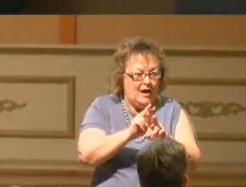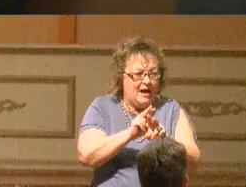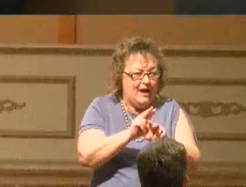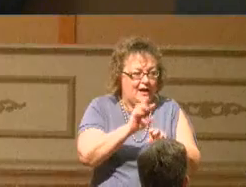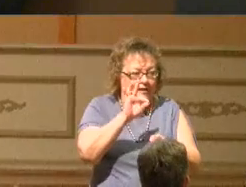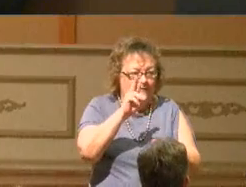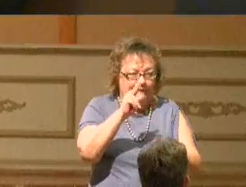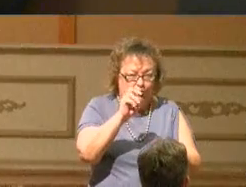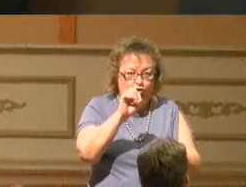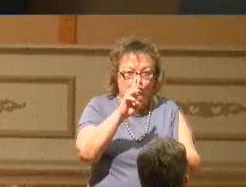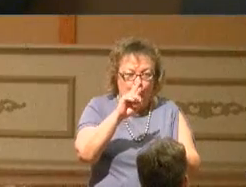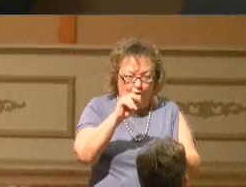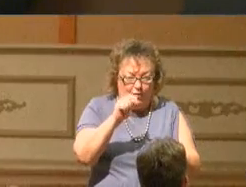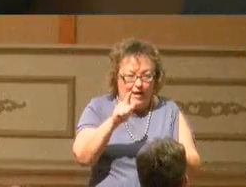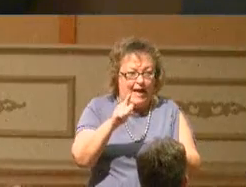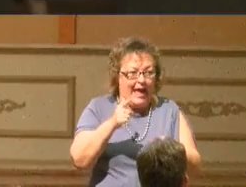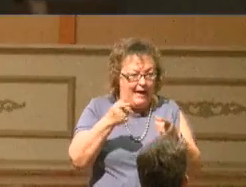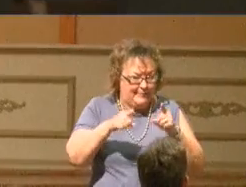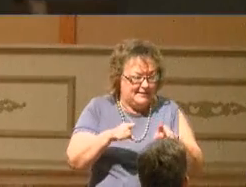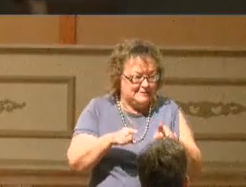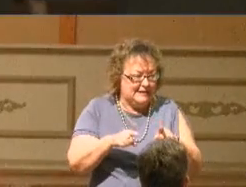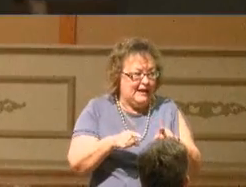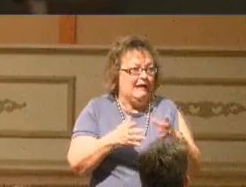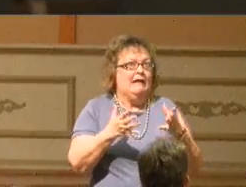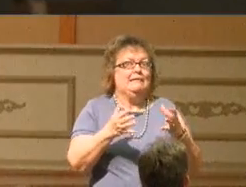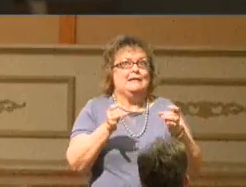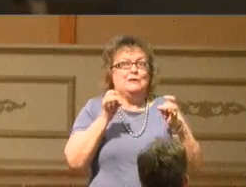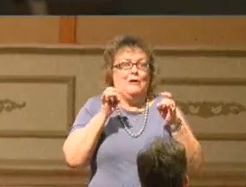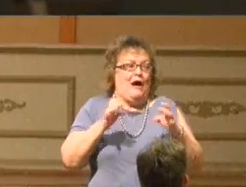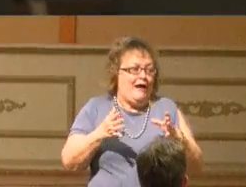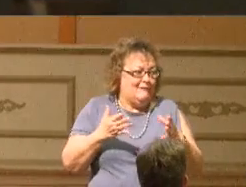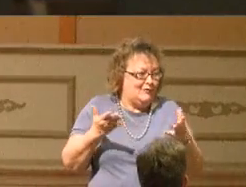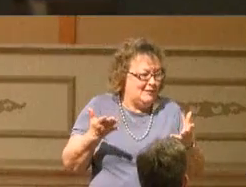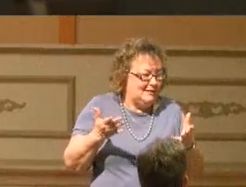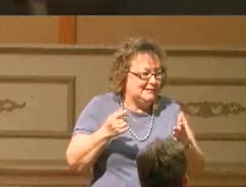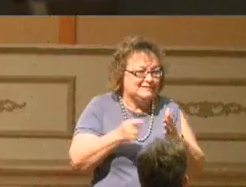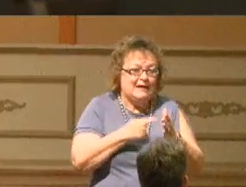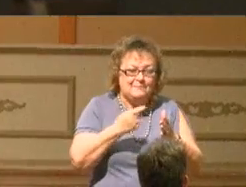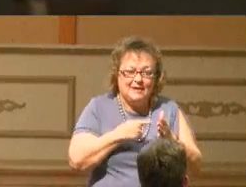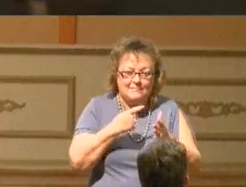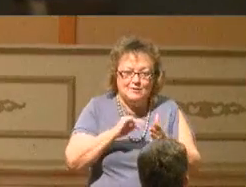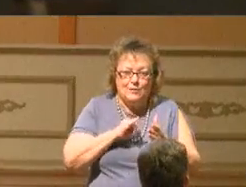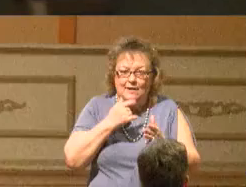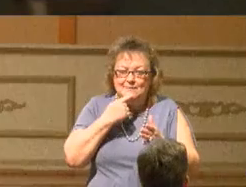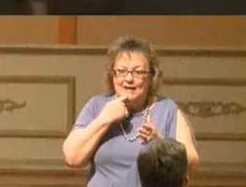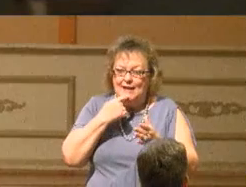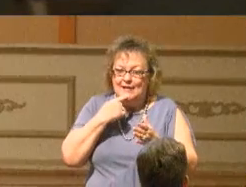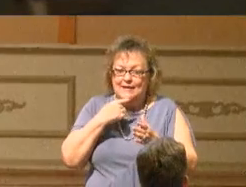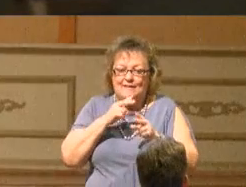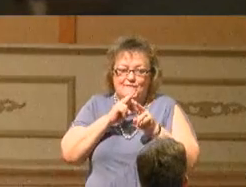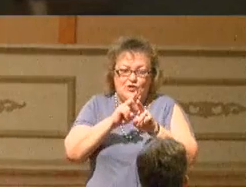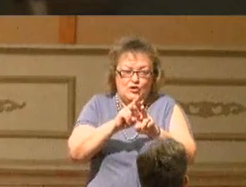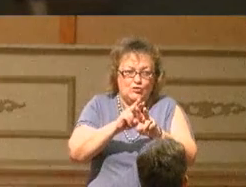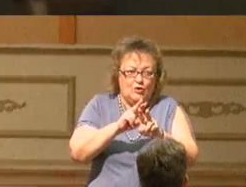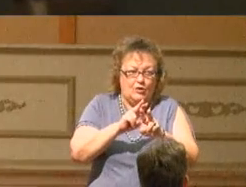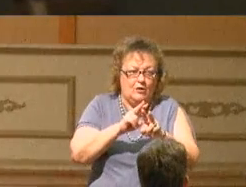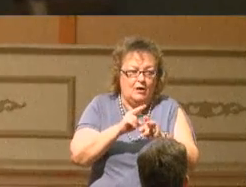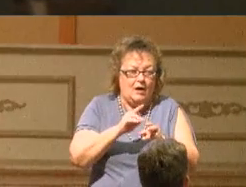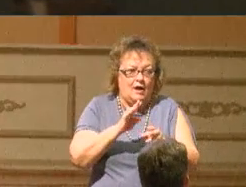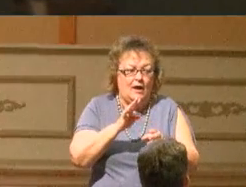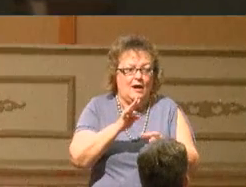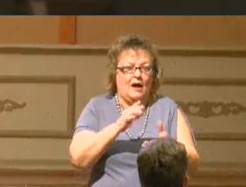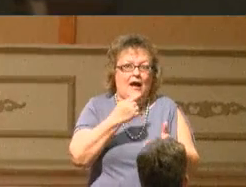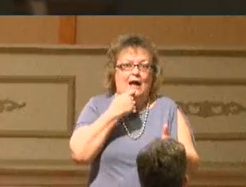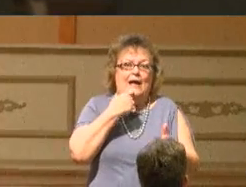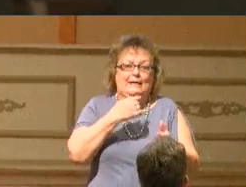And unfortunately and tragically, just as tragic as that, sometimes whenever I'm referring to a funeral, I